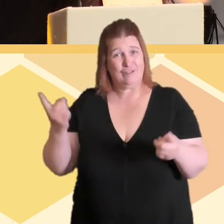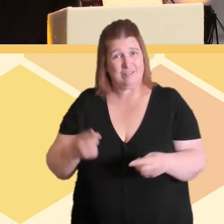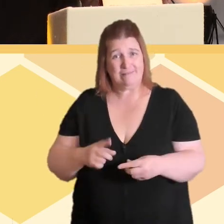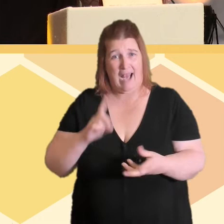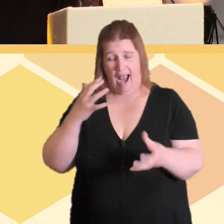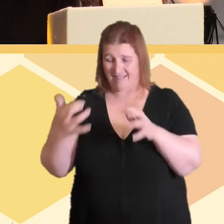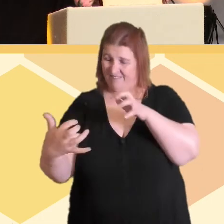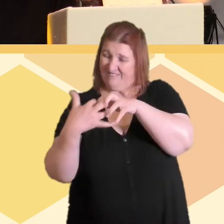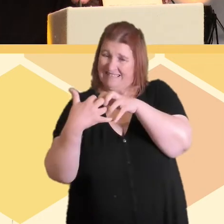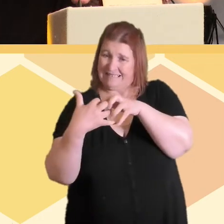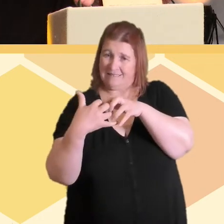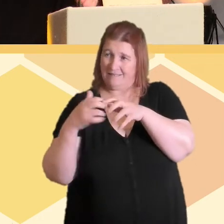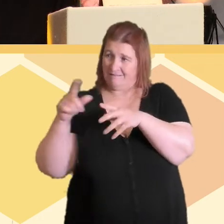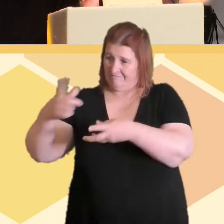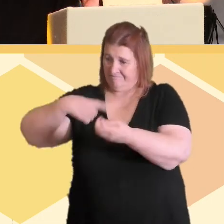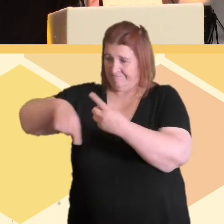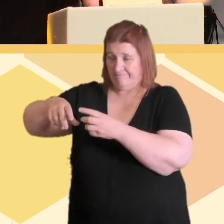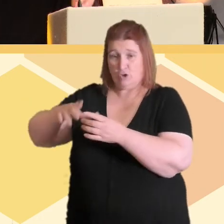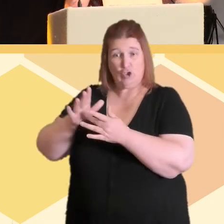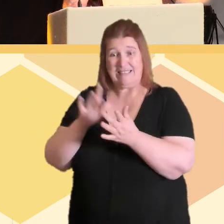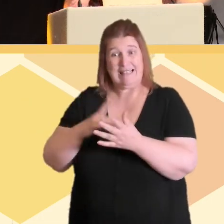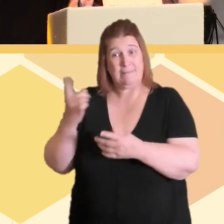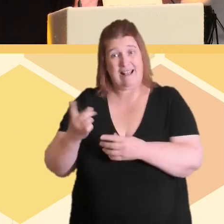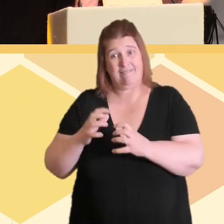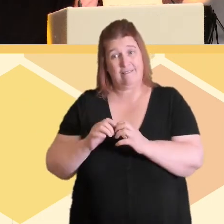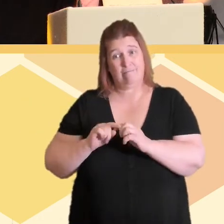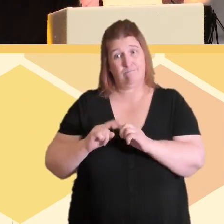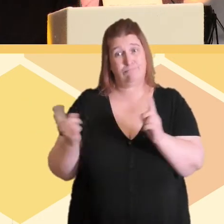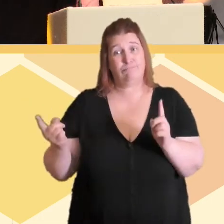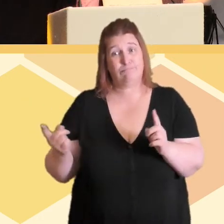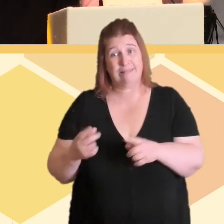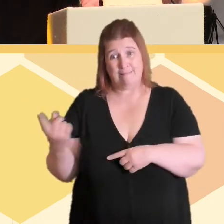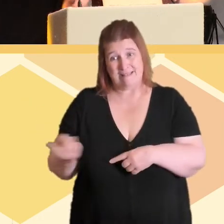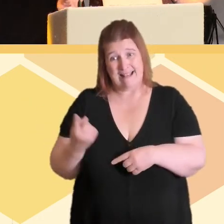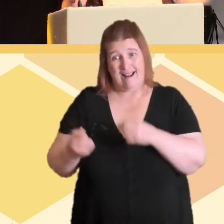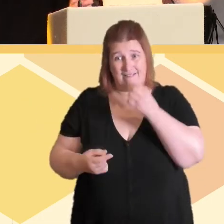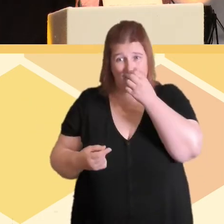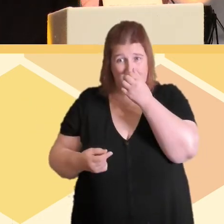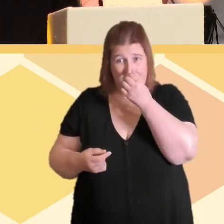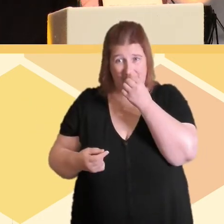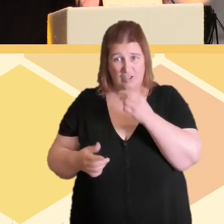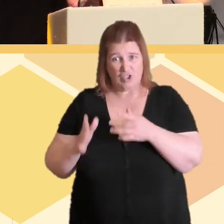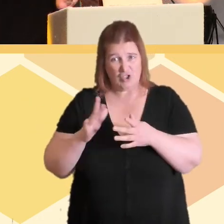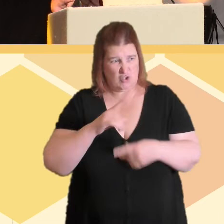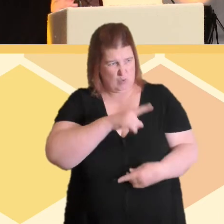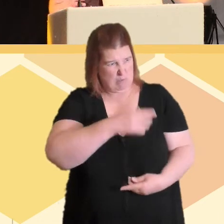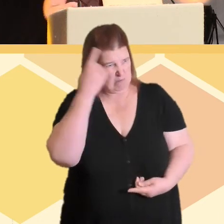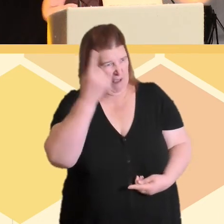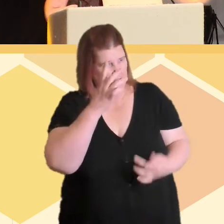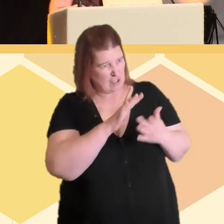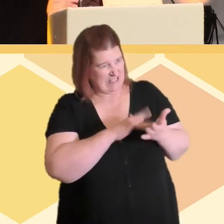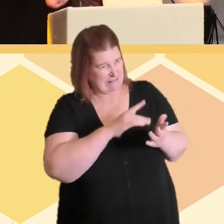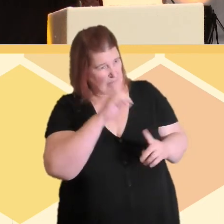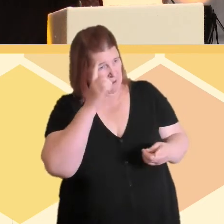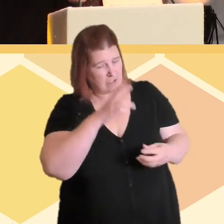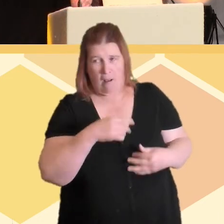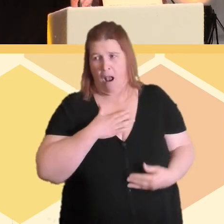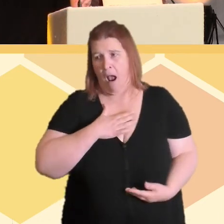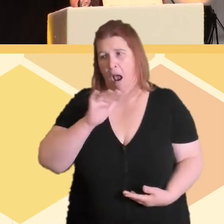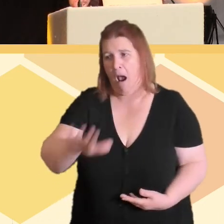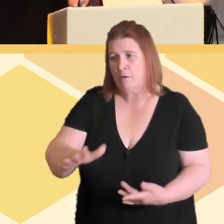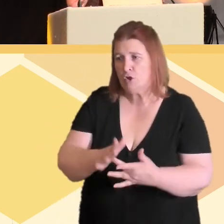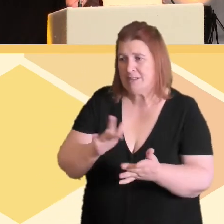Jesus refused to play the social games that would have endeared him to others. Some said he was mad, but others found him authentic and believed